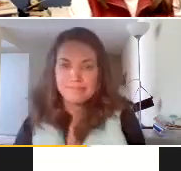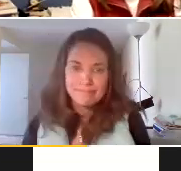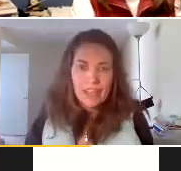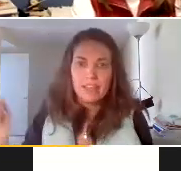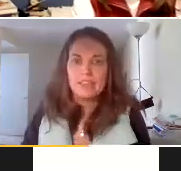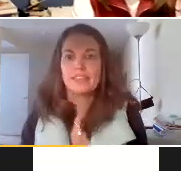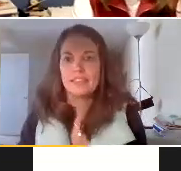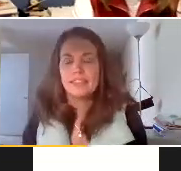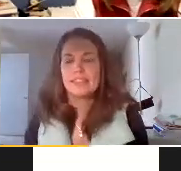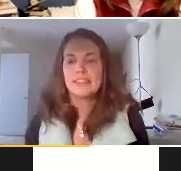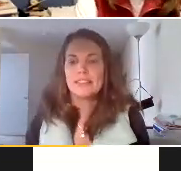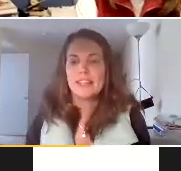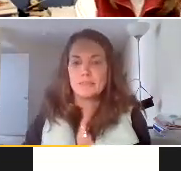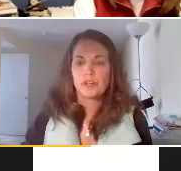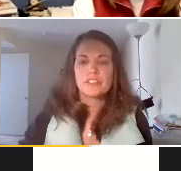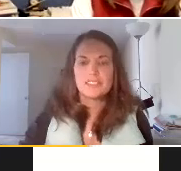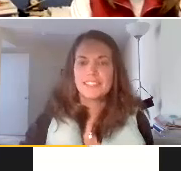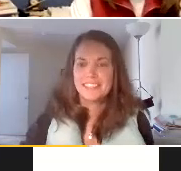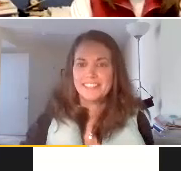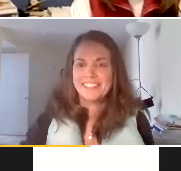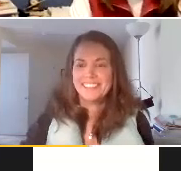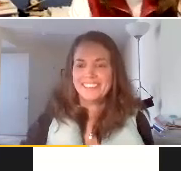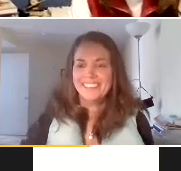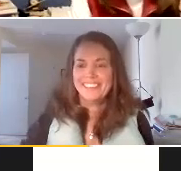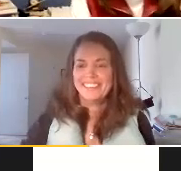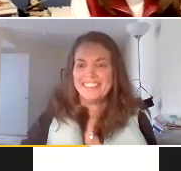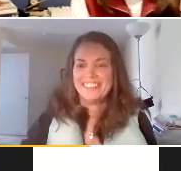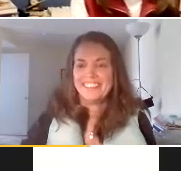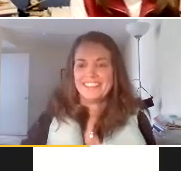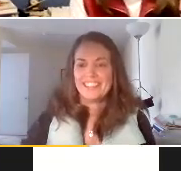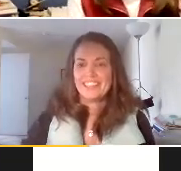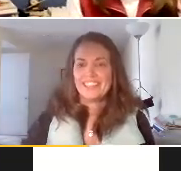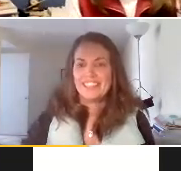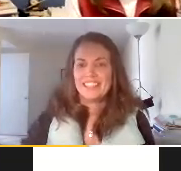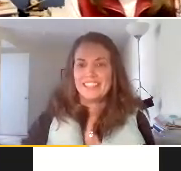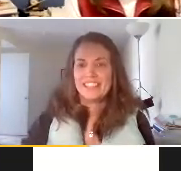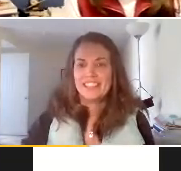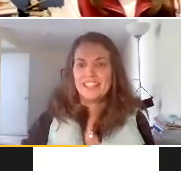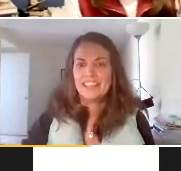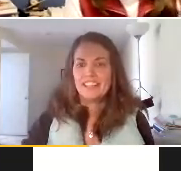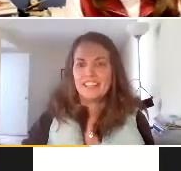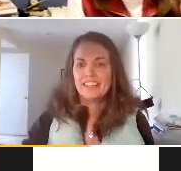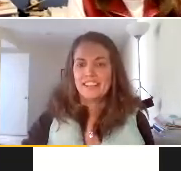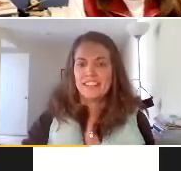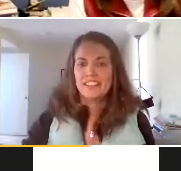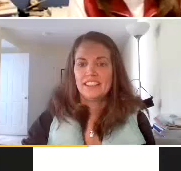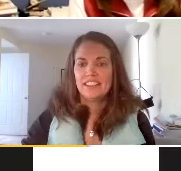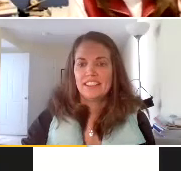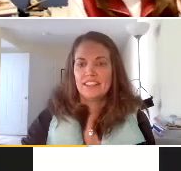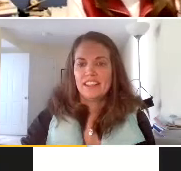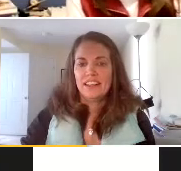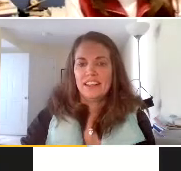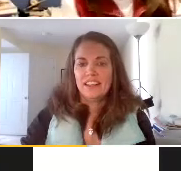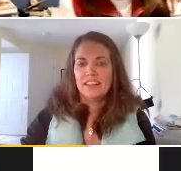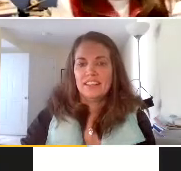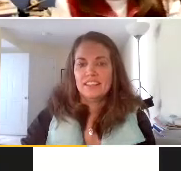you. So bravo to whoever said that before. Good job. I have a question. This is Colette. Hi,